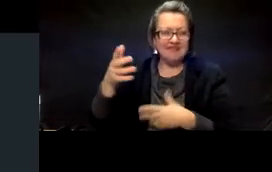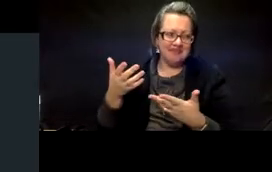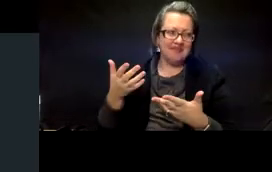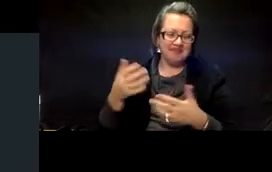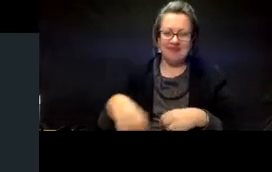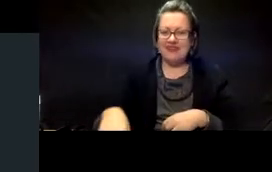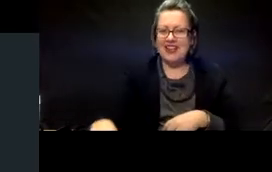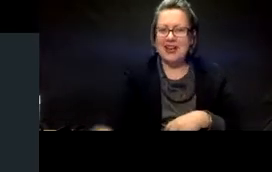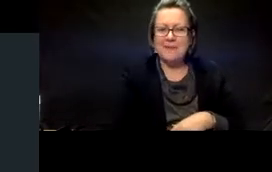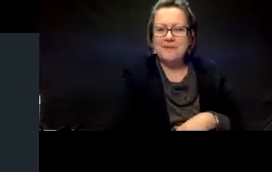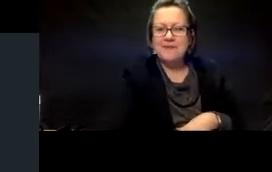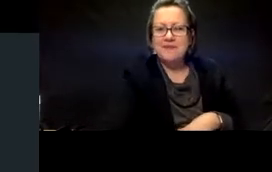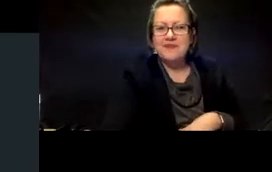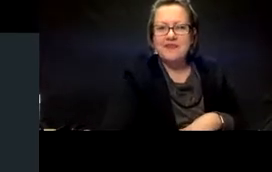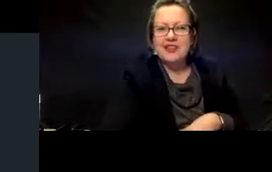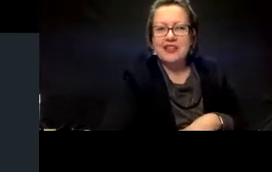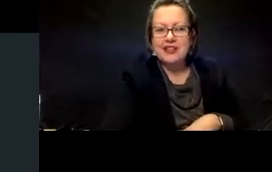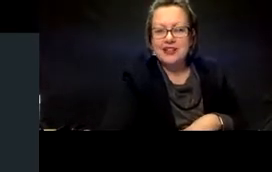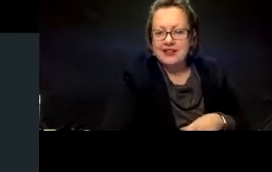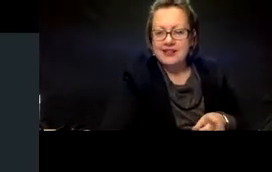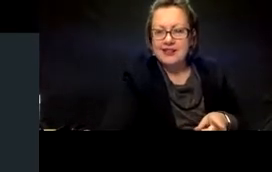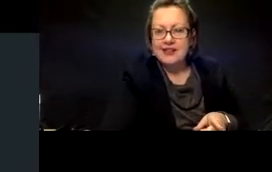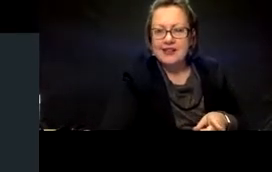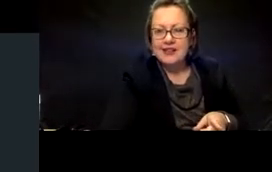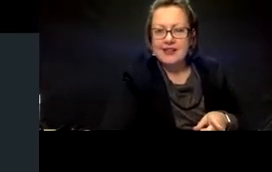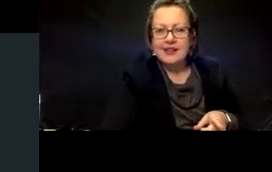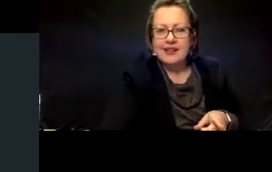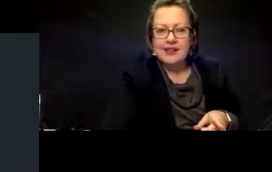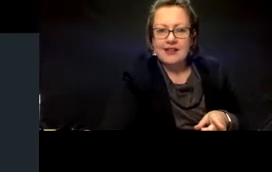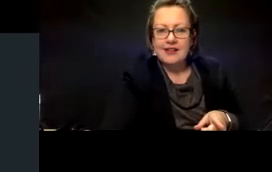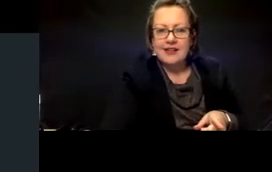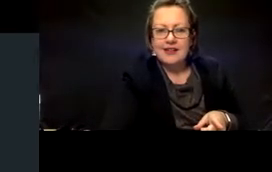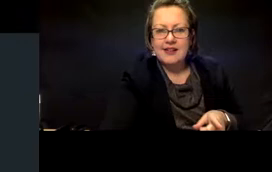it captioned and I can talk using my own voice to someone.